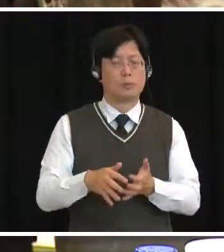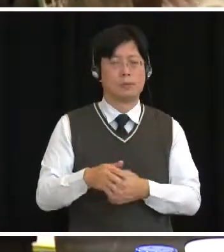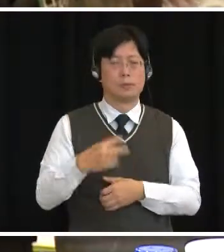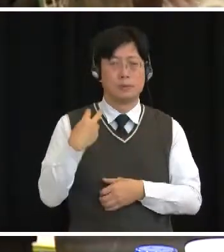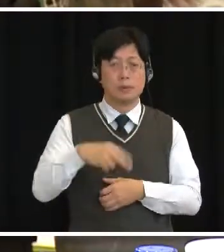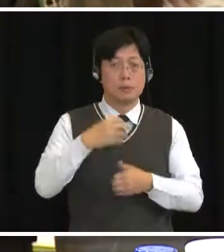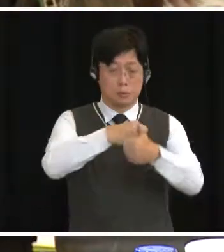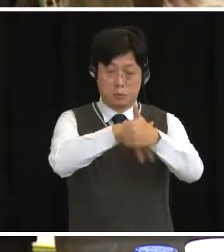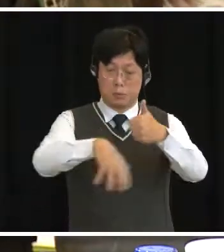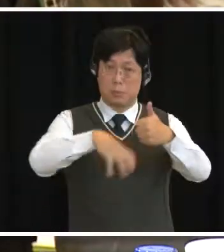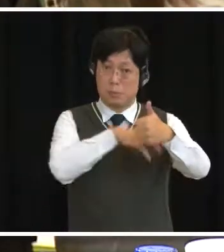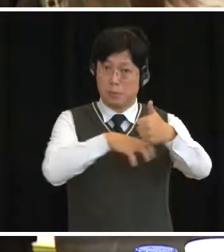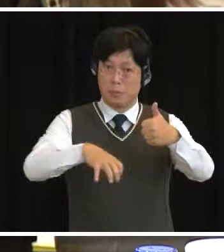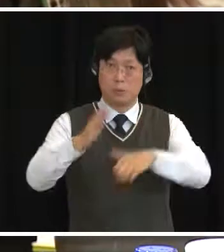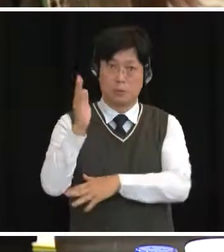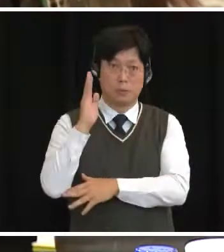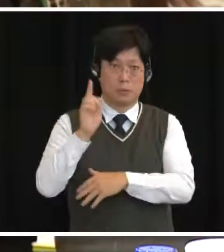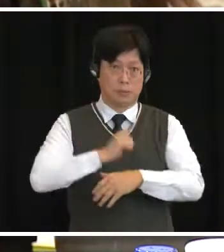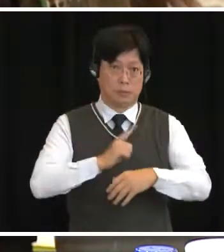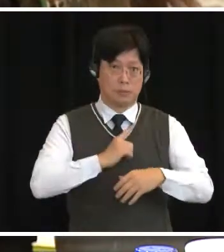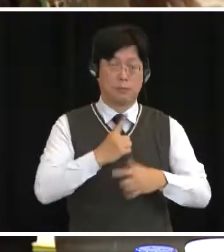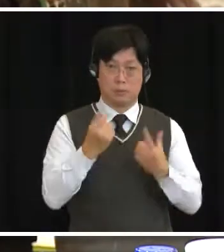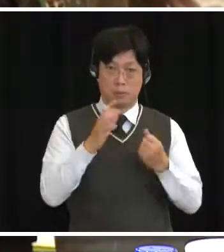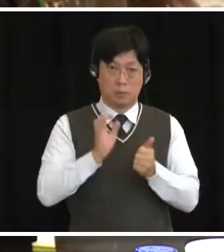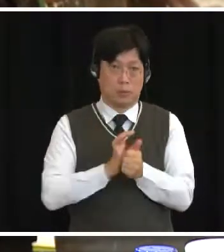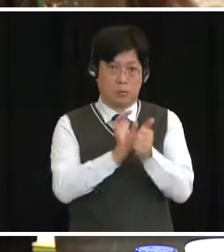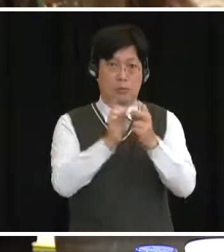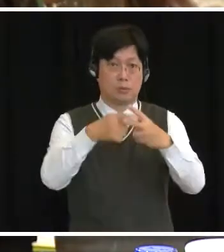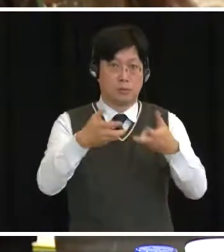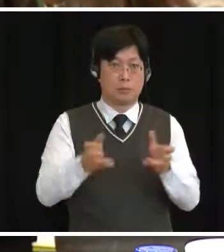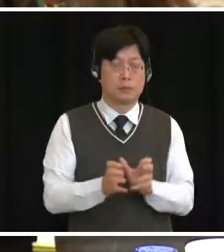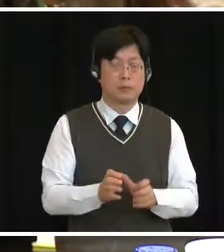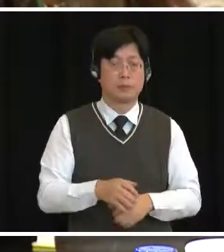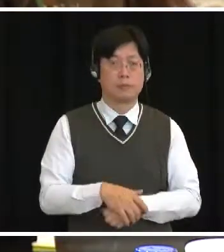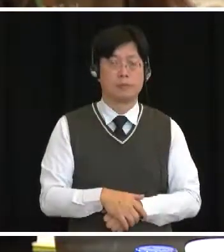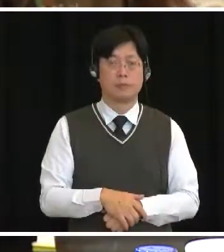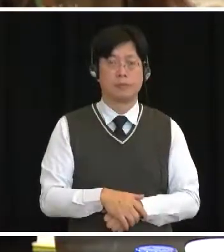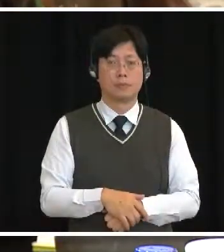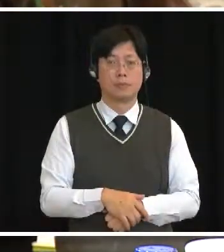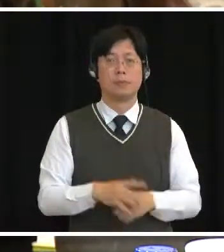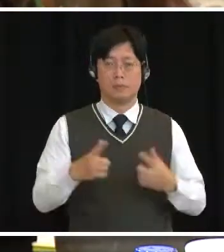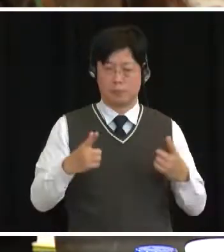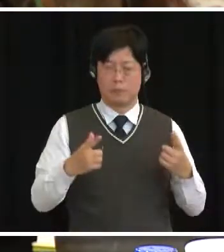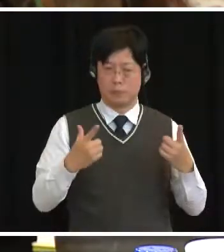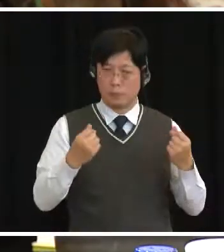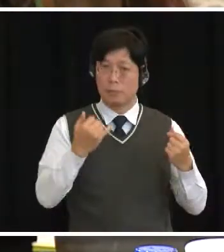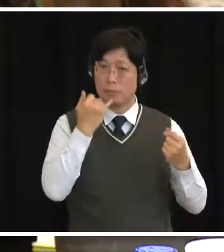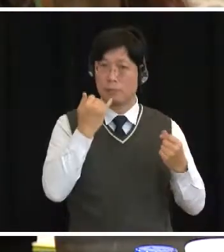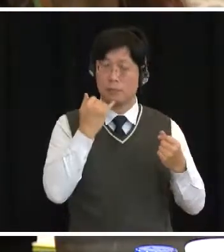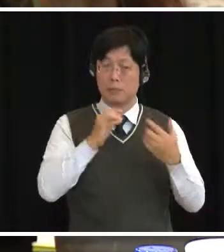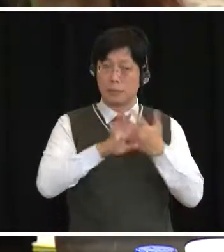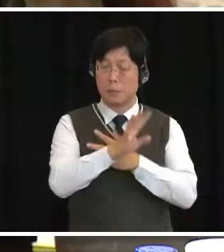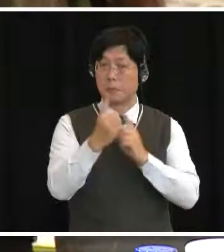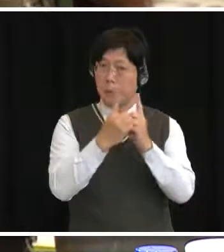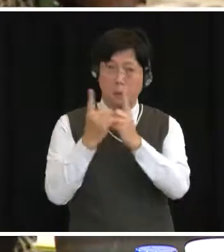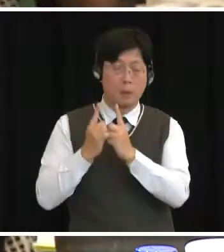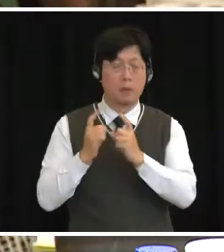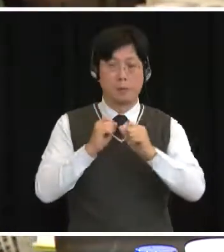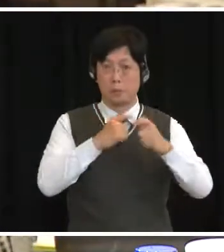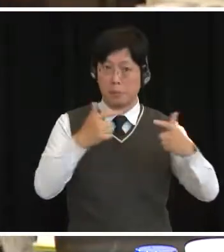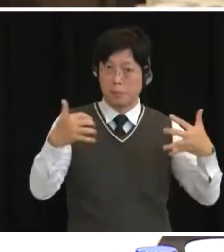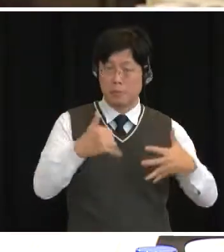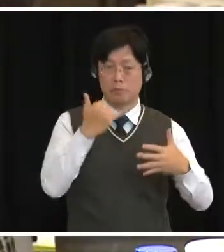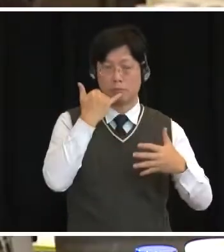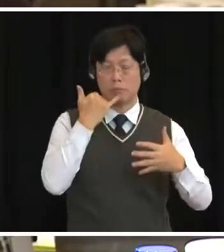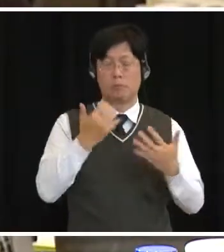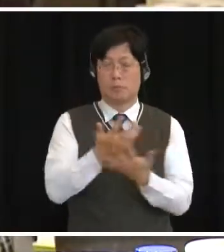therefore have a better direction. And at the ministry level, there is